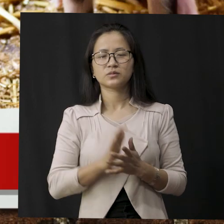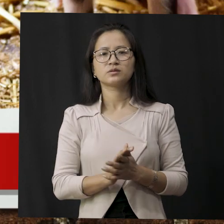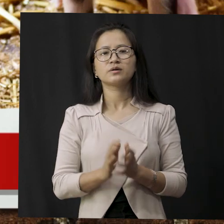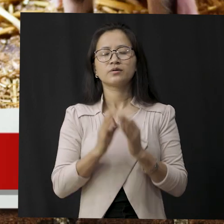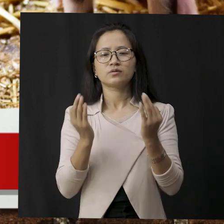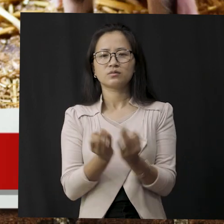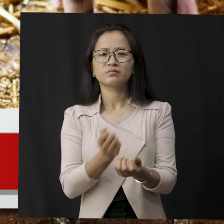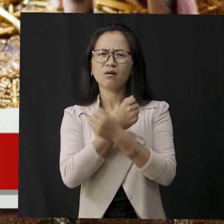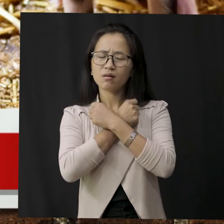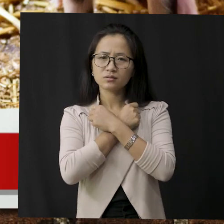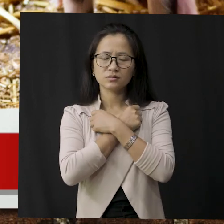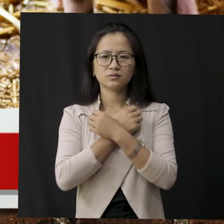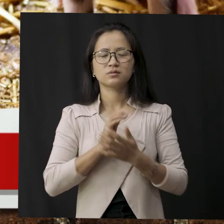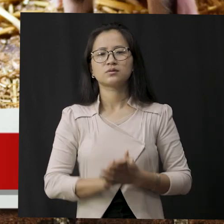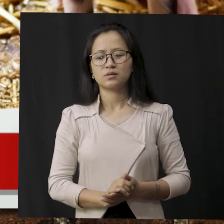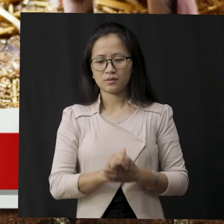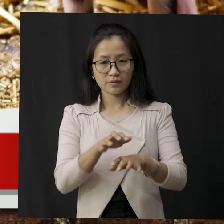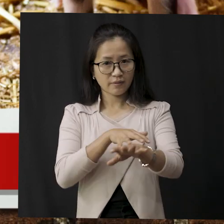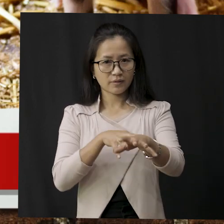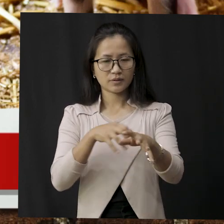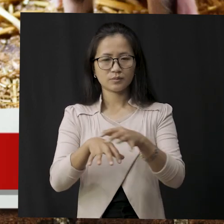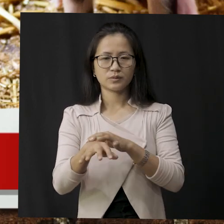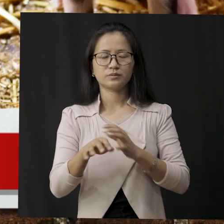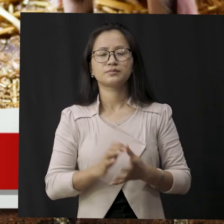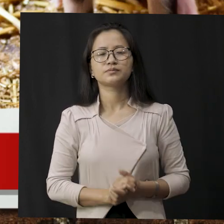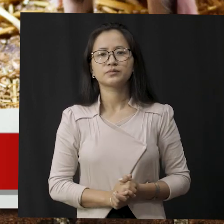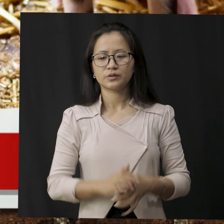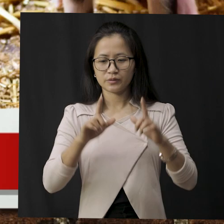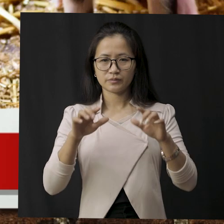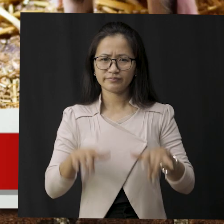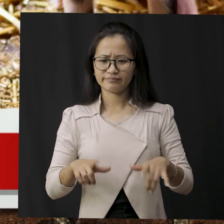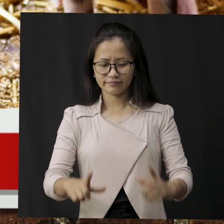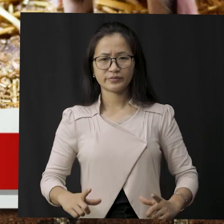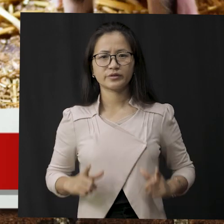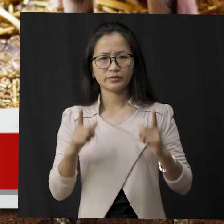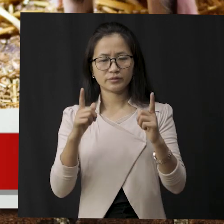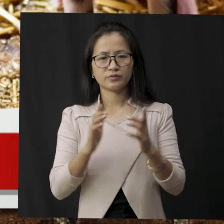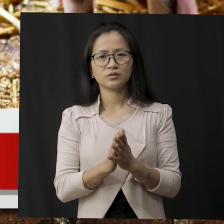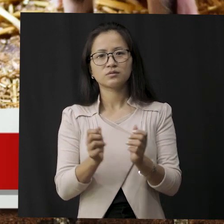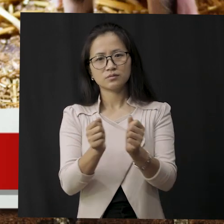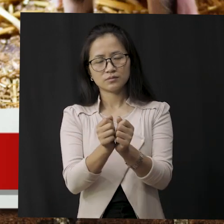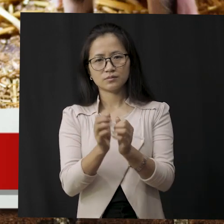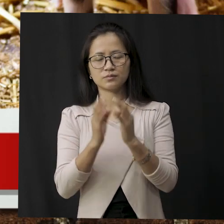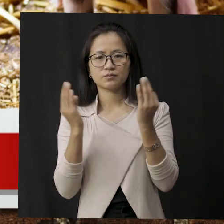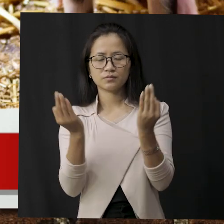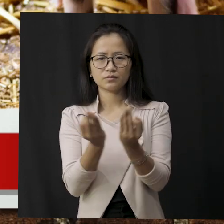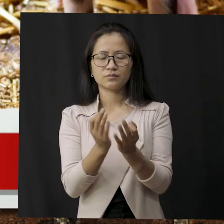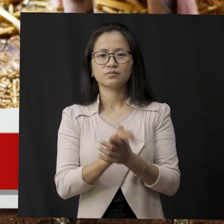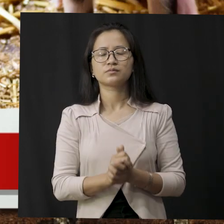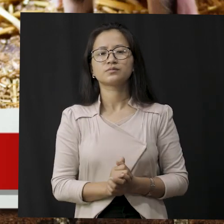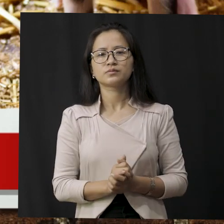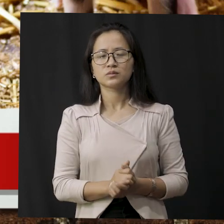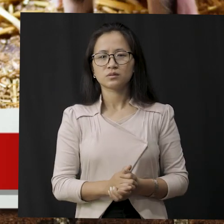adore animals. So these are the animals that live with Tane's family. So